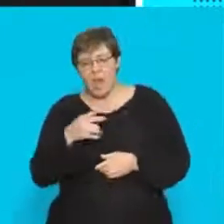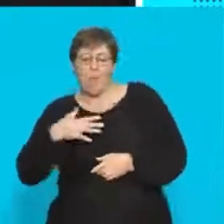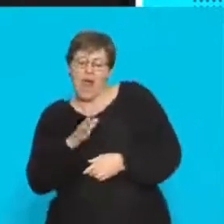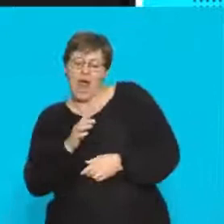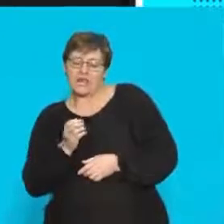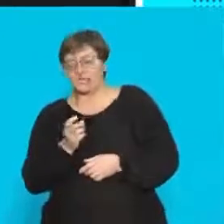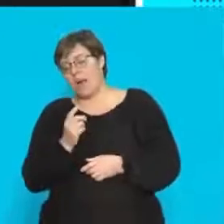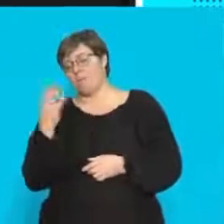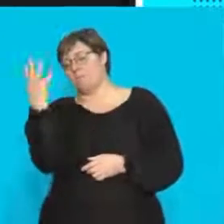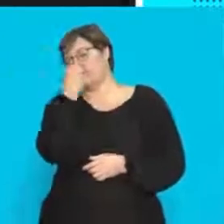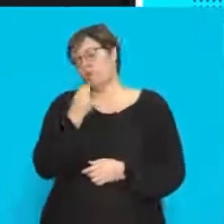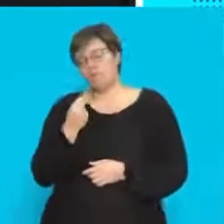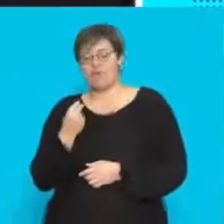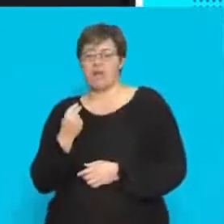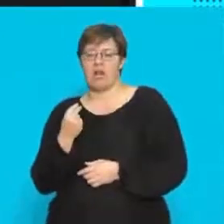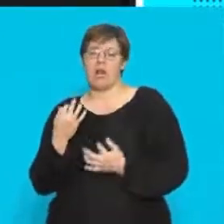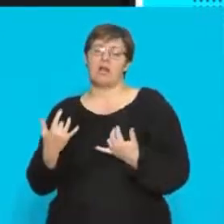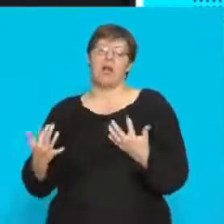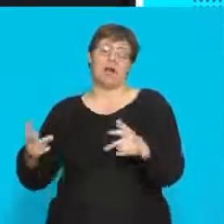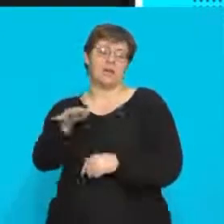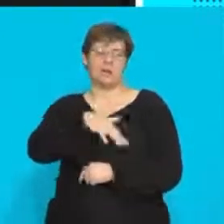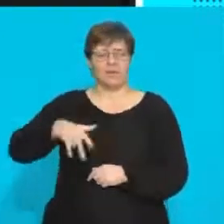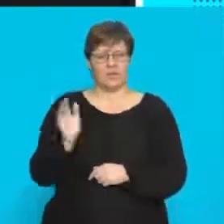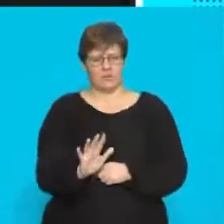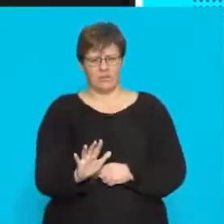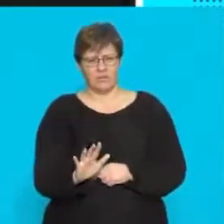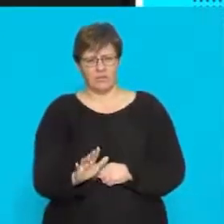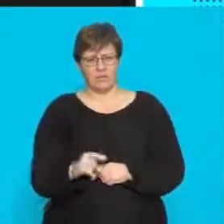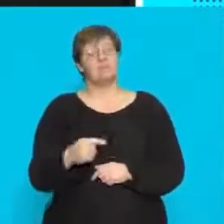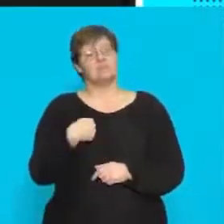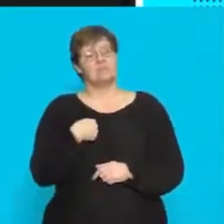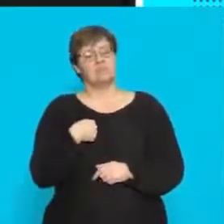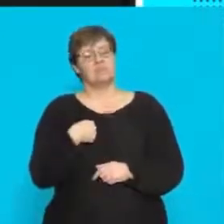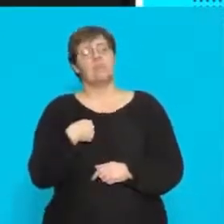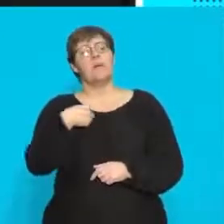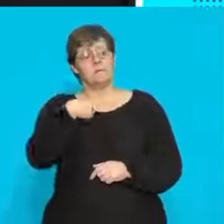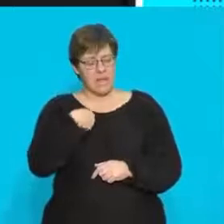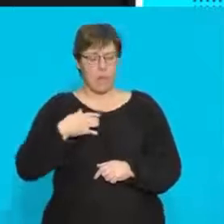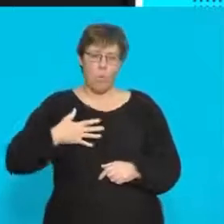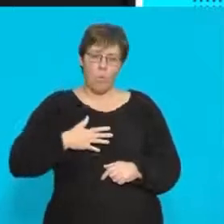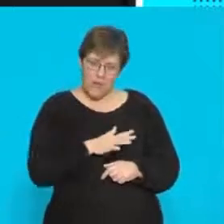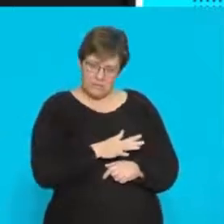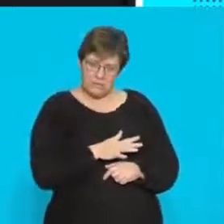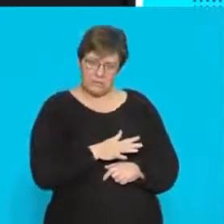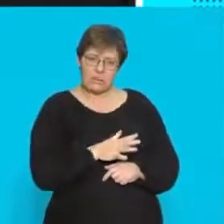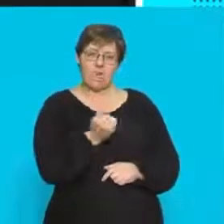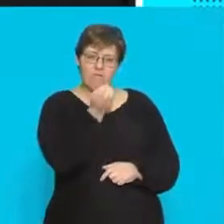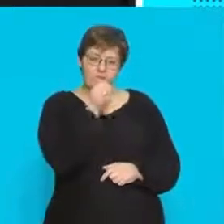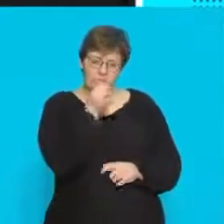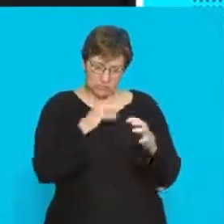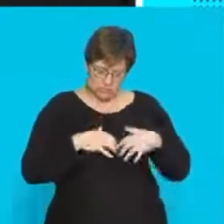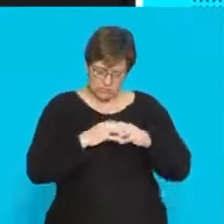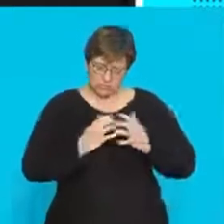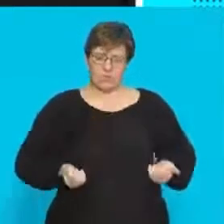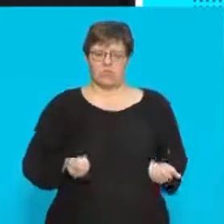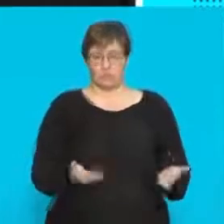I want, am I going to make my garden pretty? I'm thinking along the lines of I have got